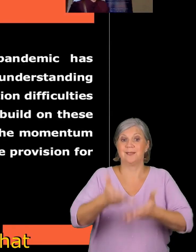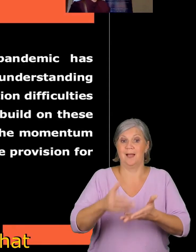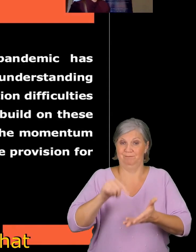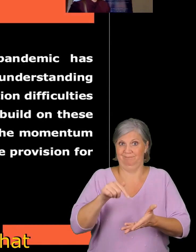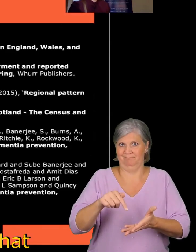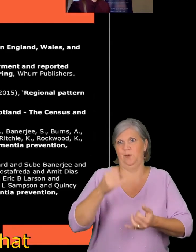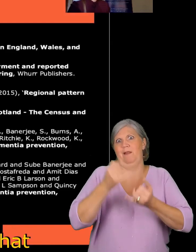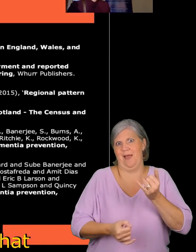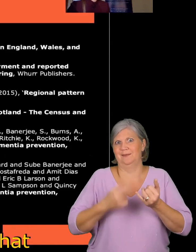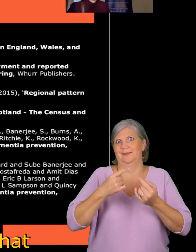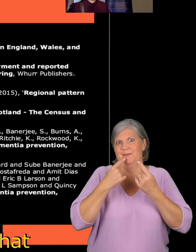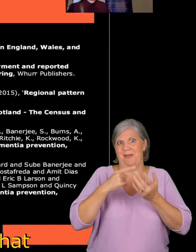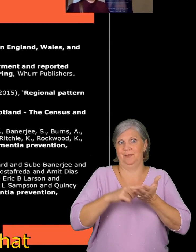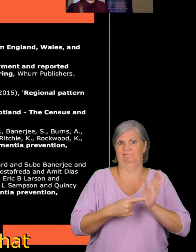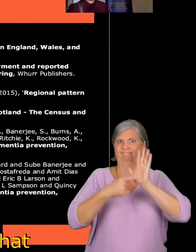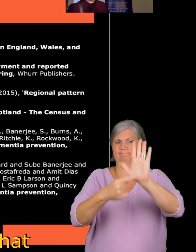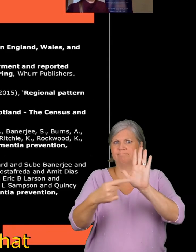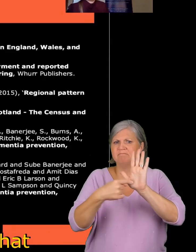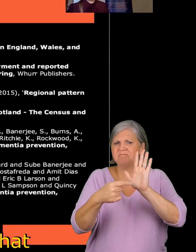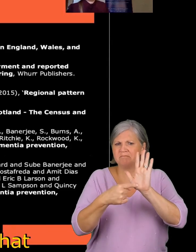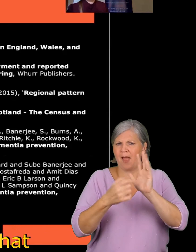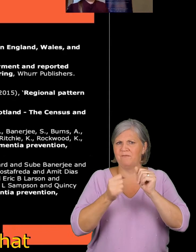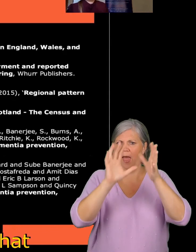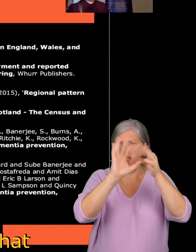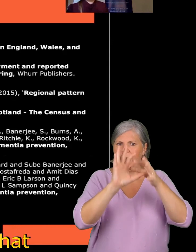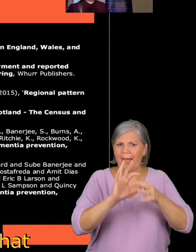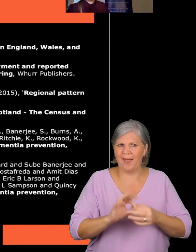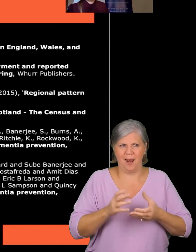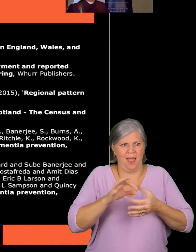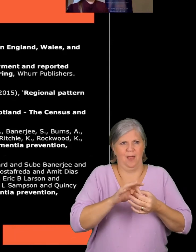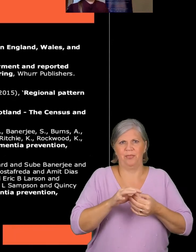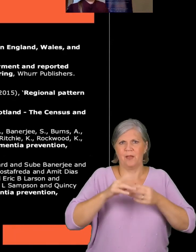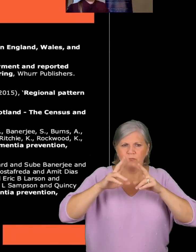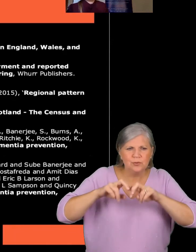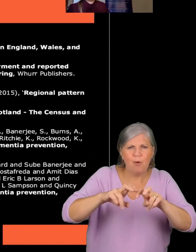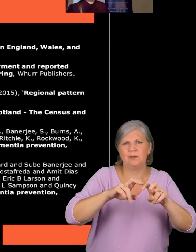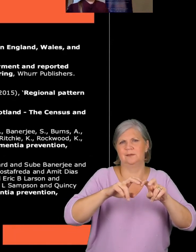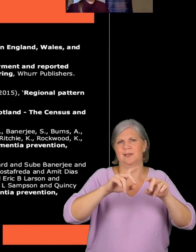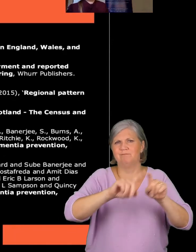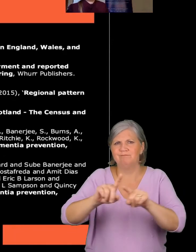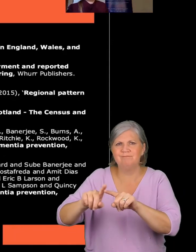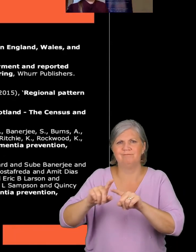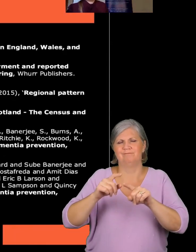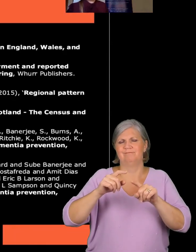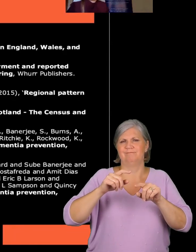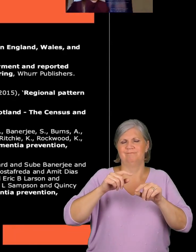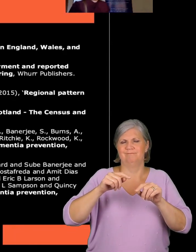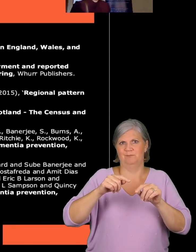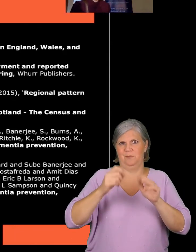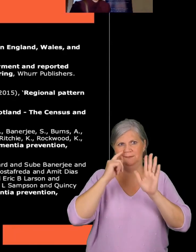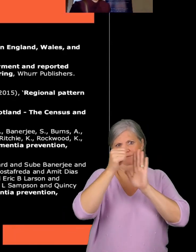The last slide here, I've included the references that I've made mention to in the presentation,